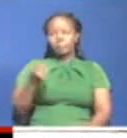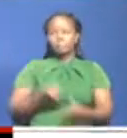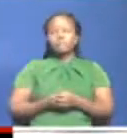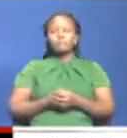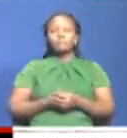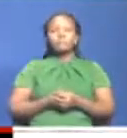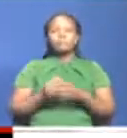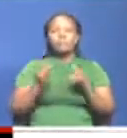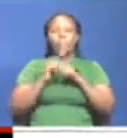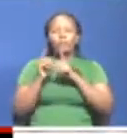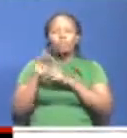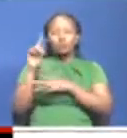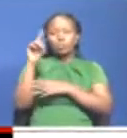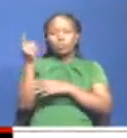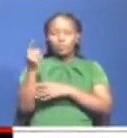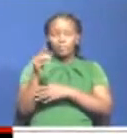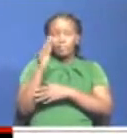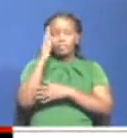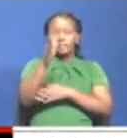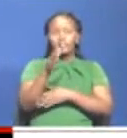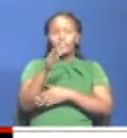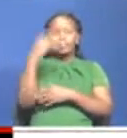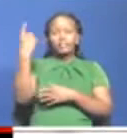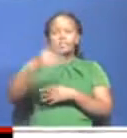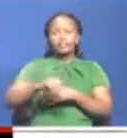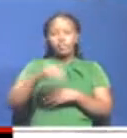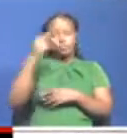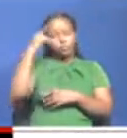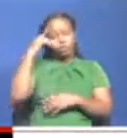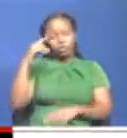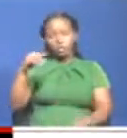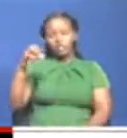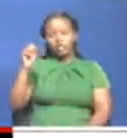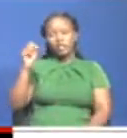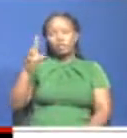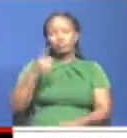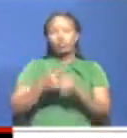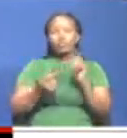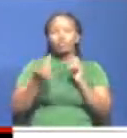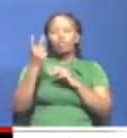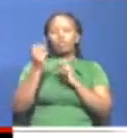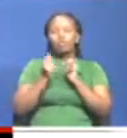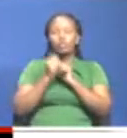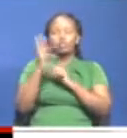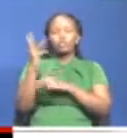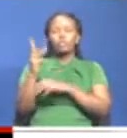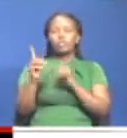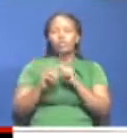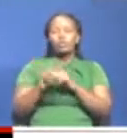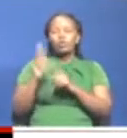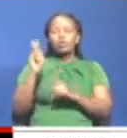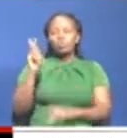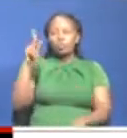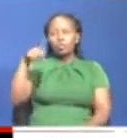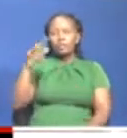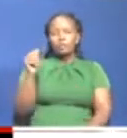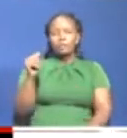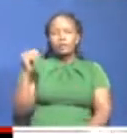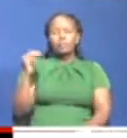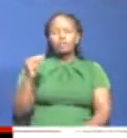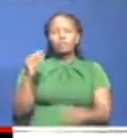It was the first straight set league defeat for GSU since 2014, and KPA head coach Sami Mulinge said